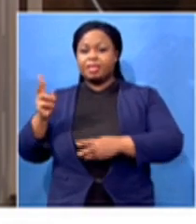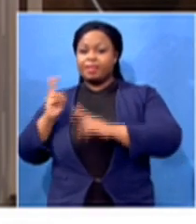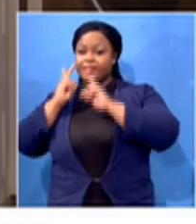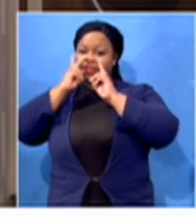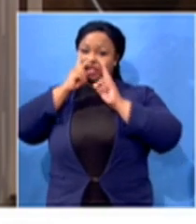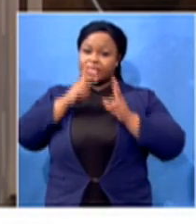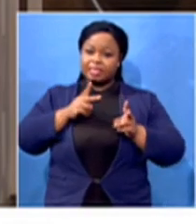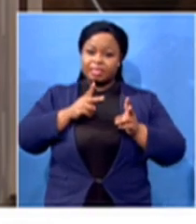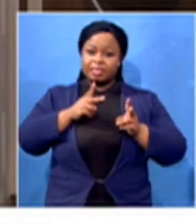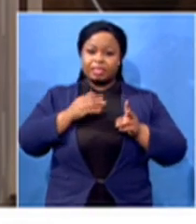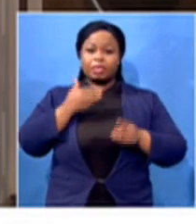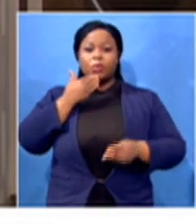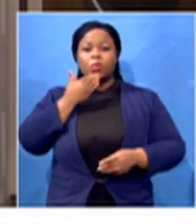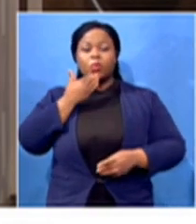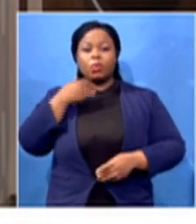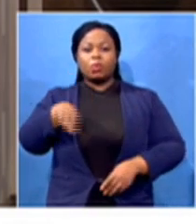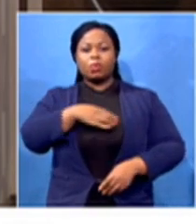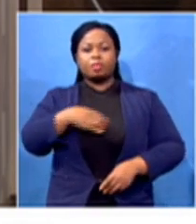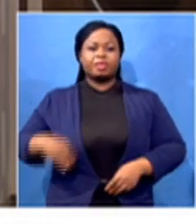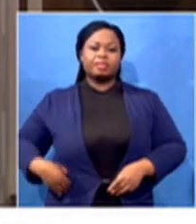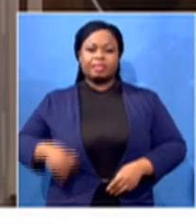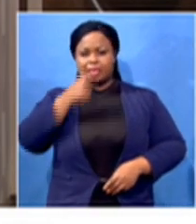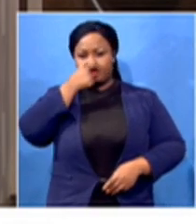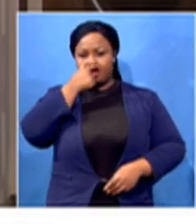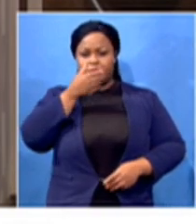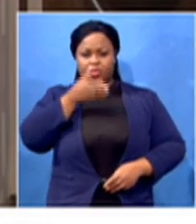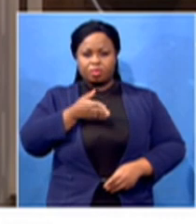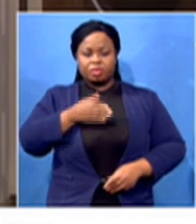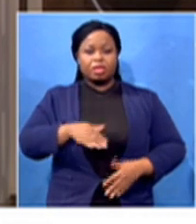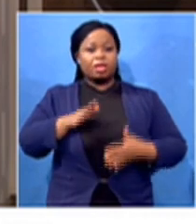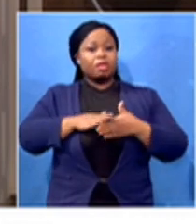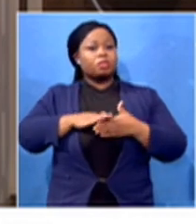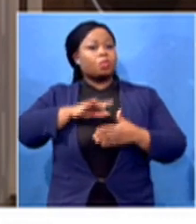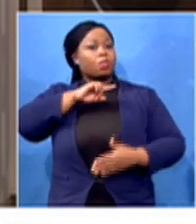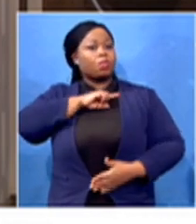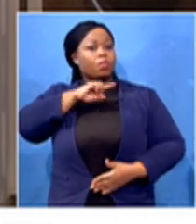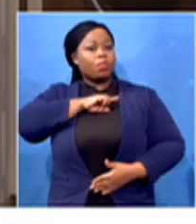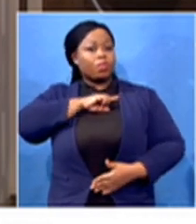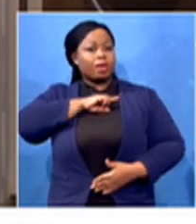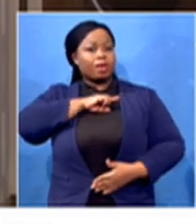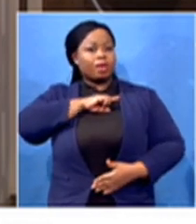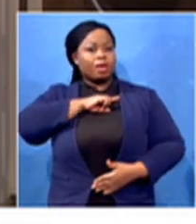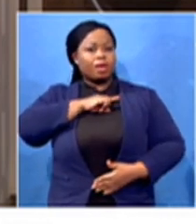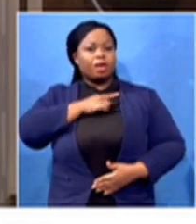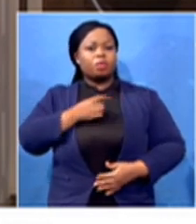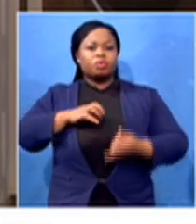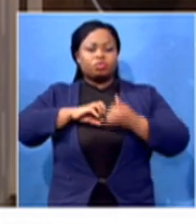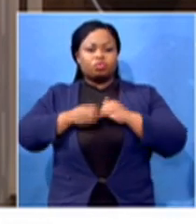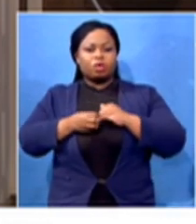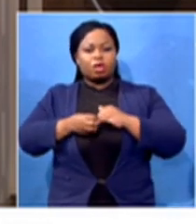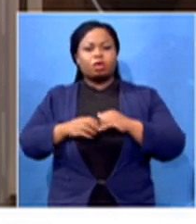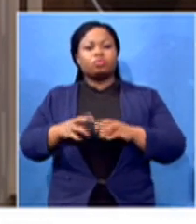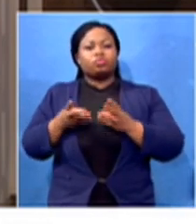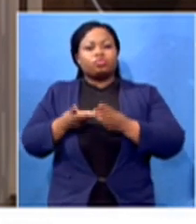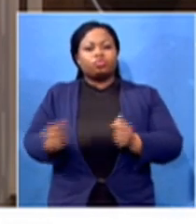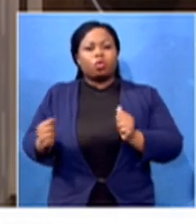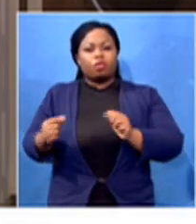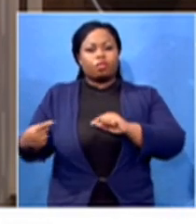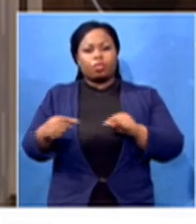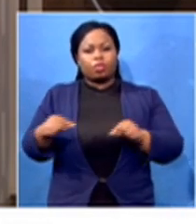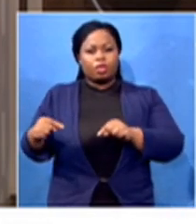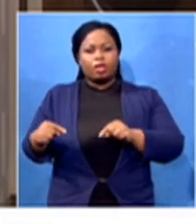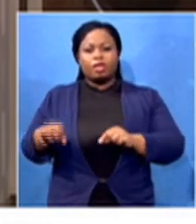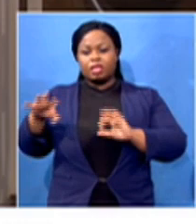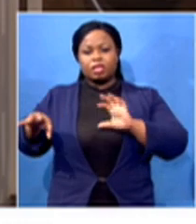Ramaphosa mona ka le paka le ka slong la lokisa dikamano dipakeng tsa naha tsena